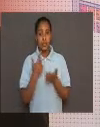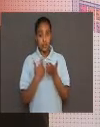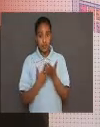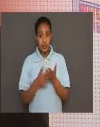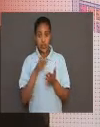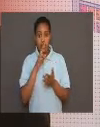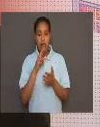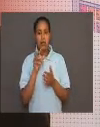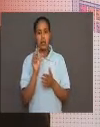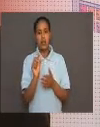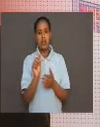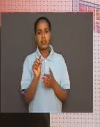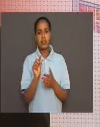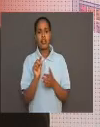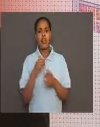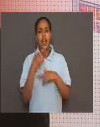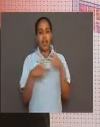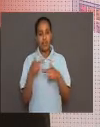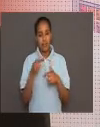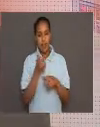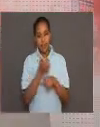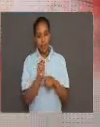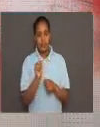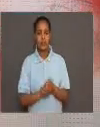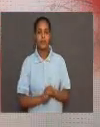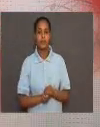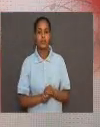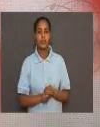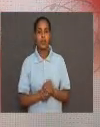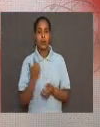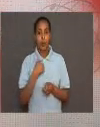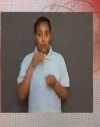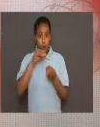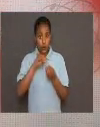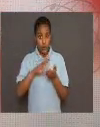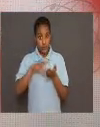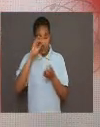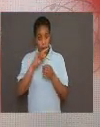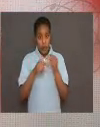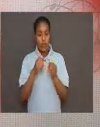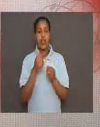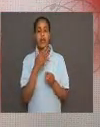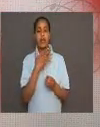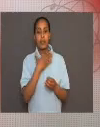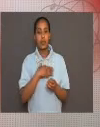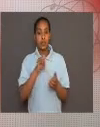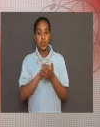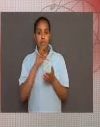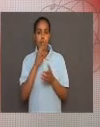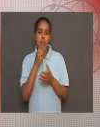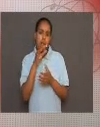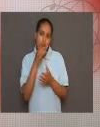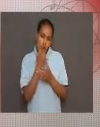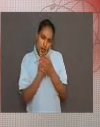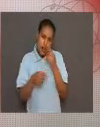These are less reactive metals. We also learned about elements that are only